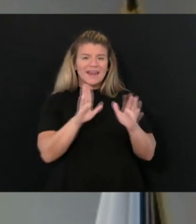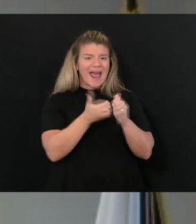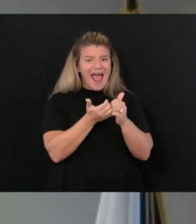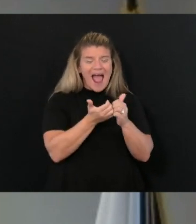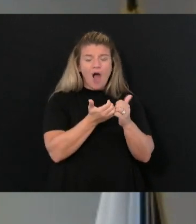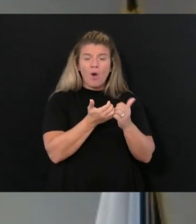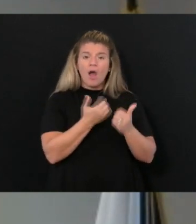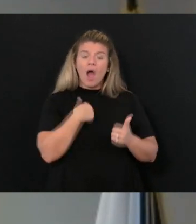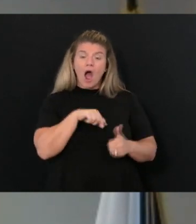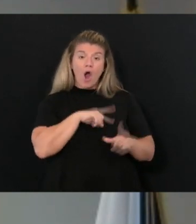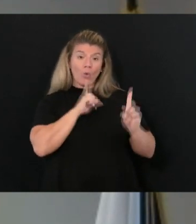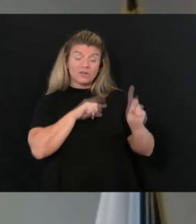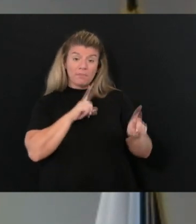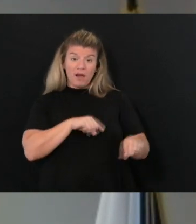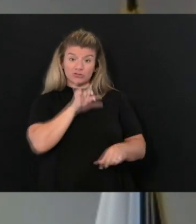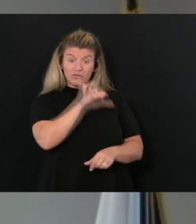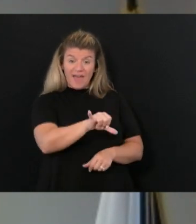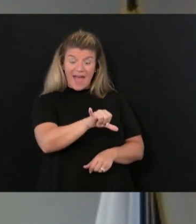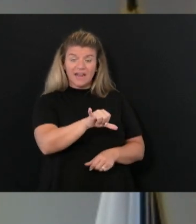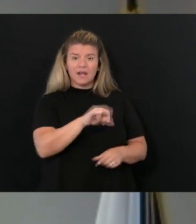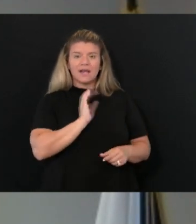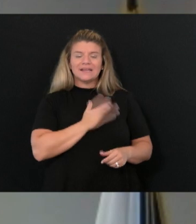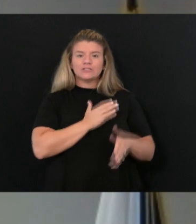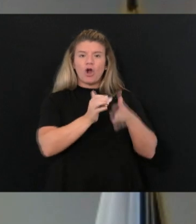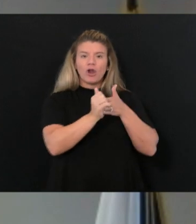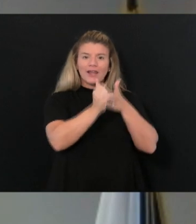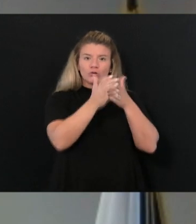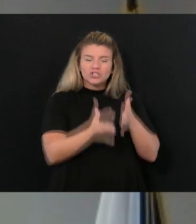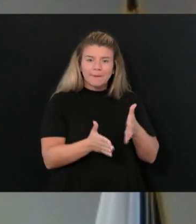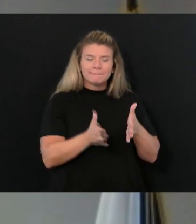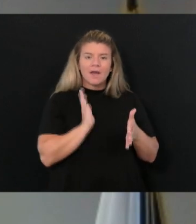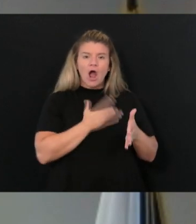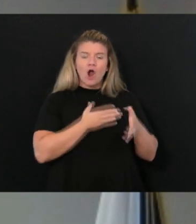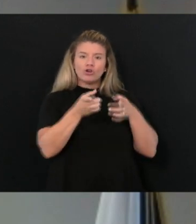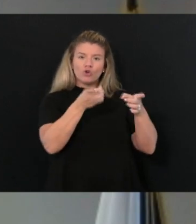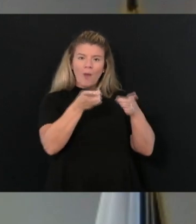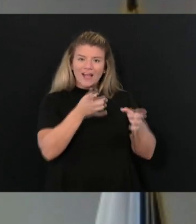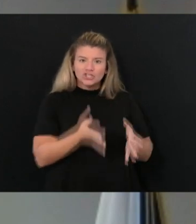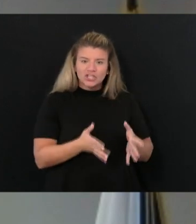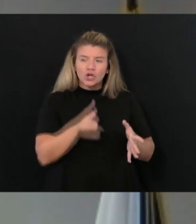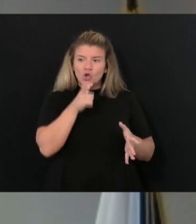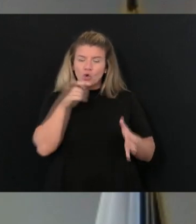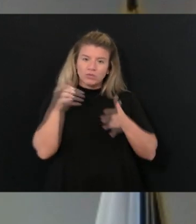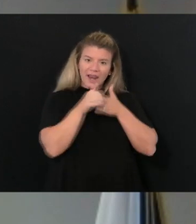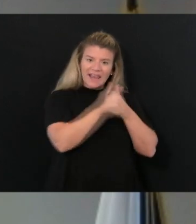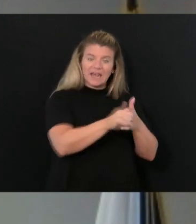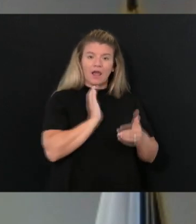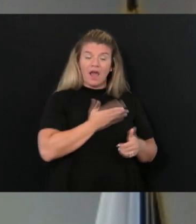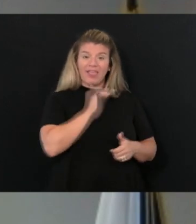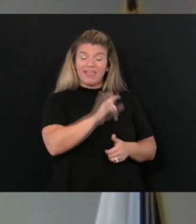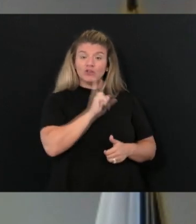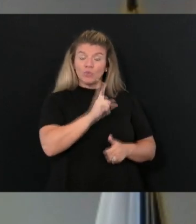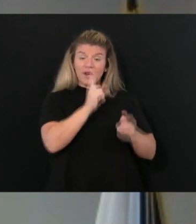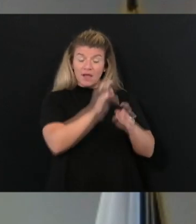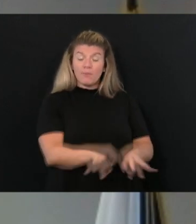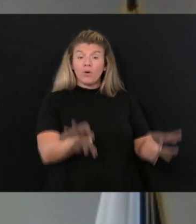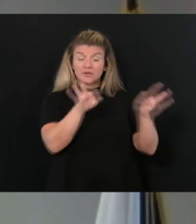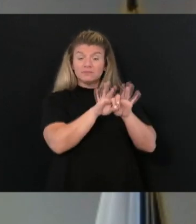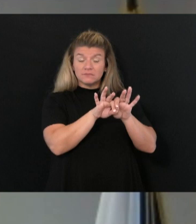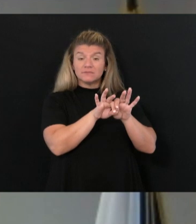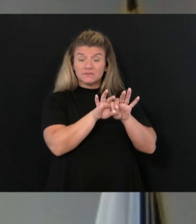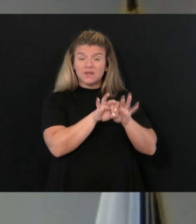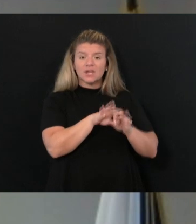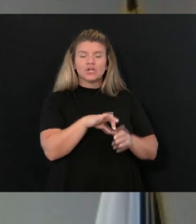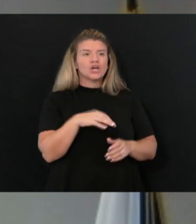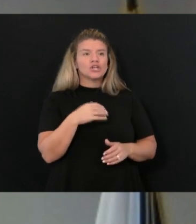of responses. Our leadership and the direction we get is important as it is in all organizations. So